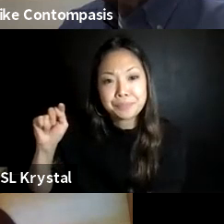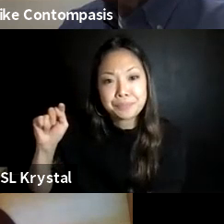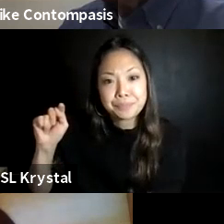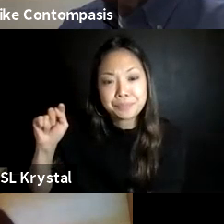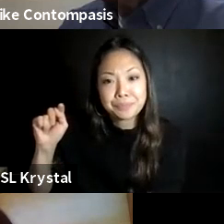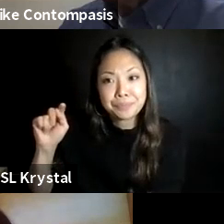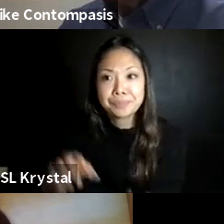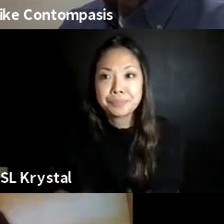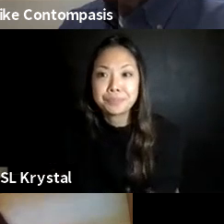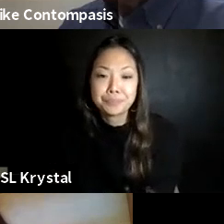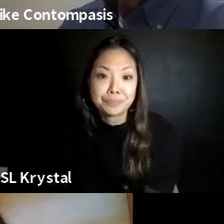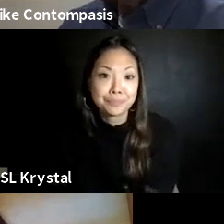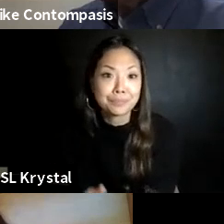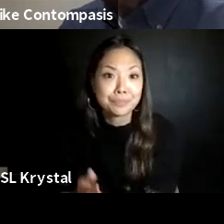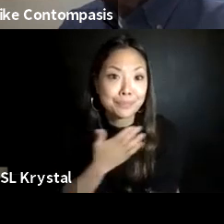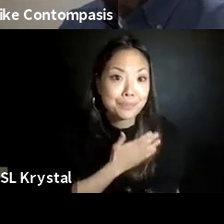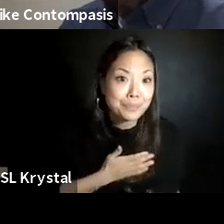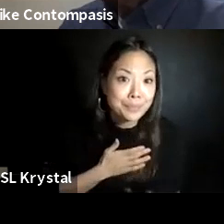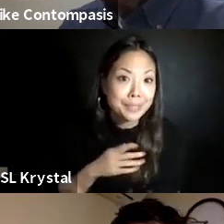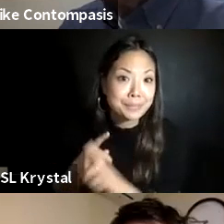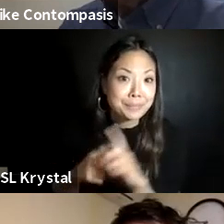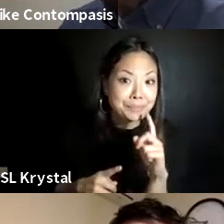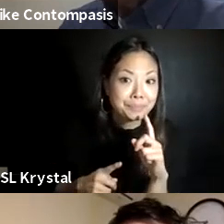Please turn on your camera and unmute yourself.